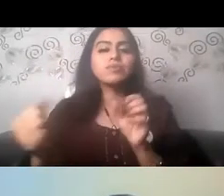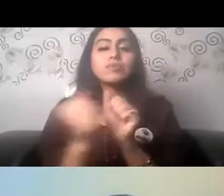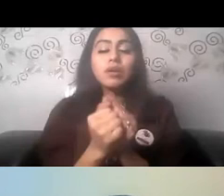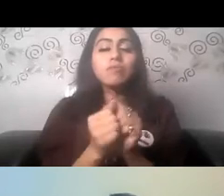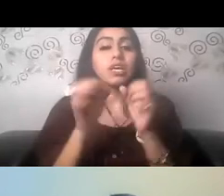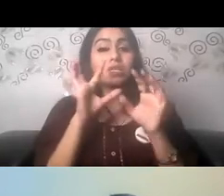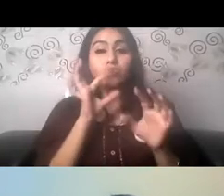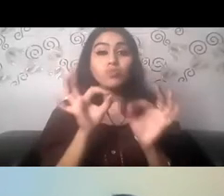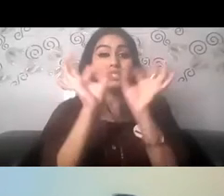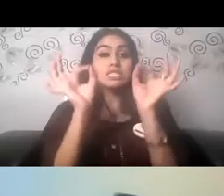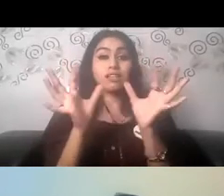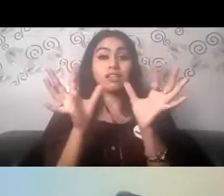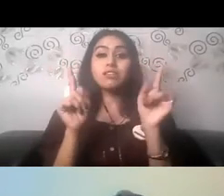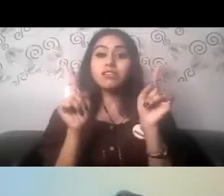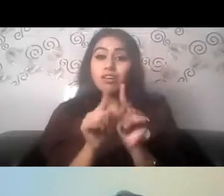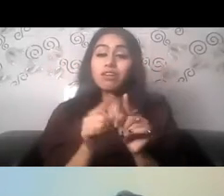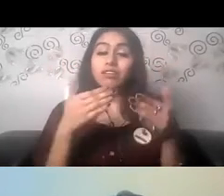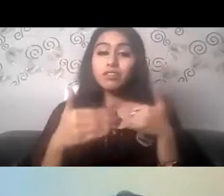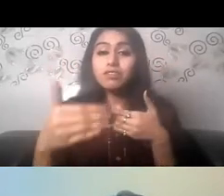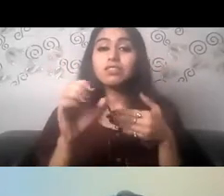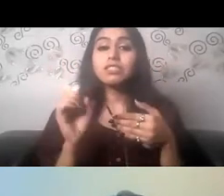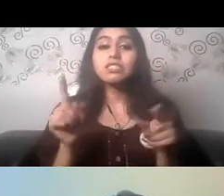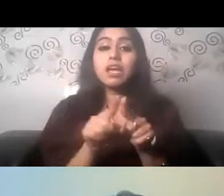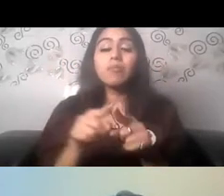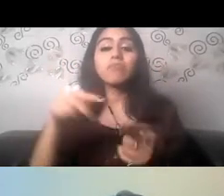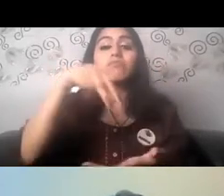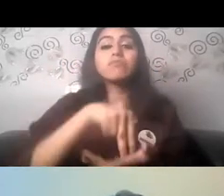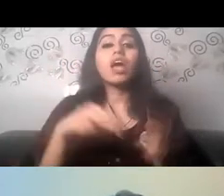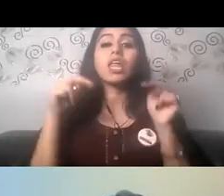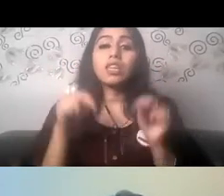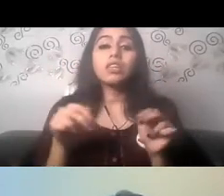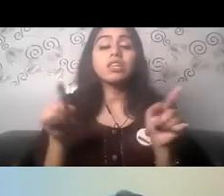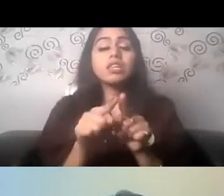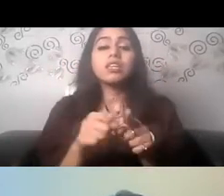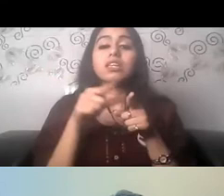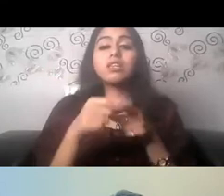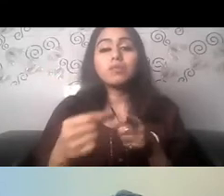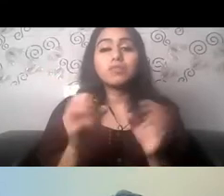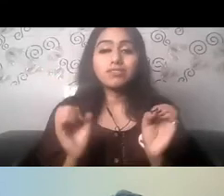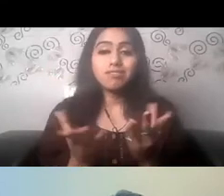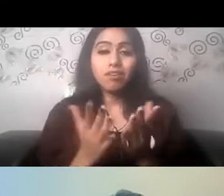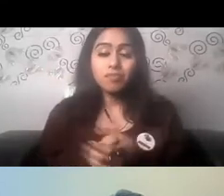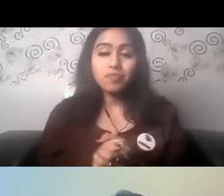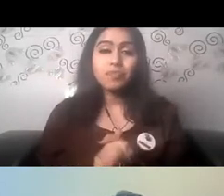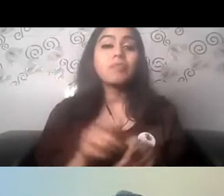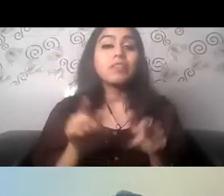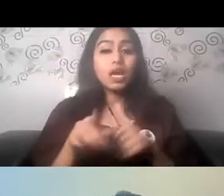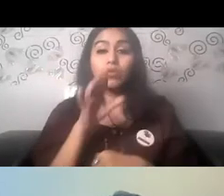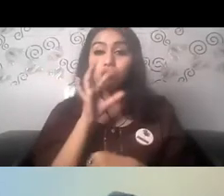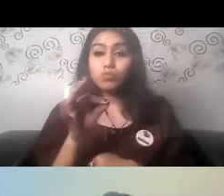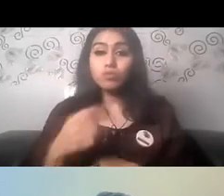exactly that it wasn't to the standard that's required. And I think really that's at the heart